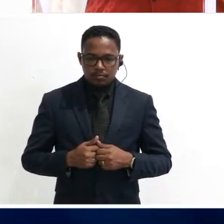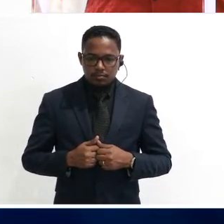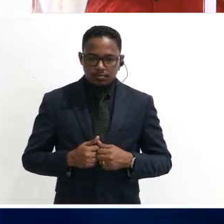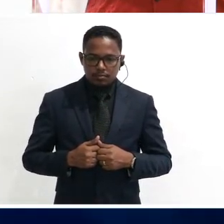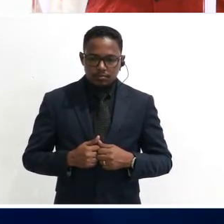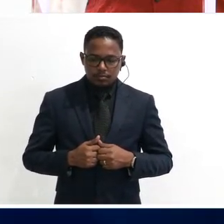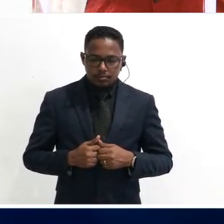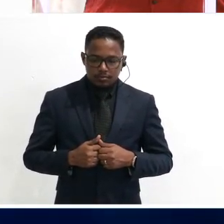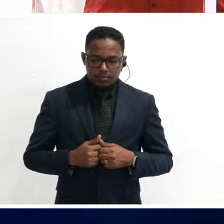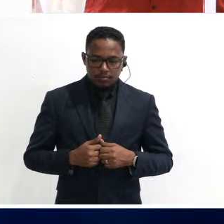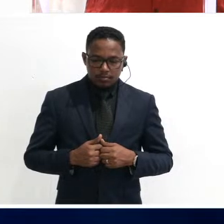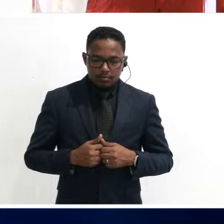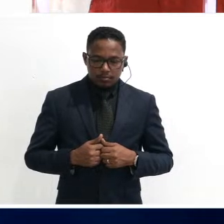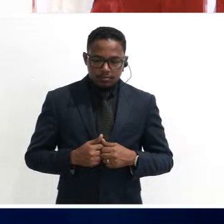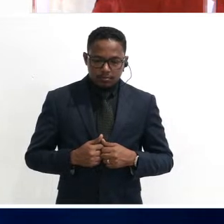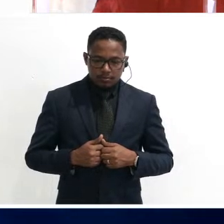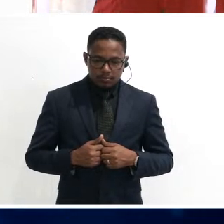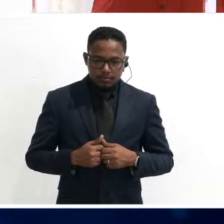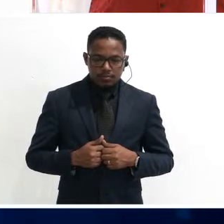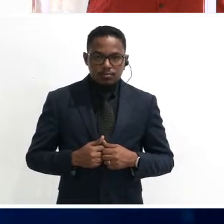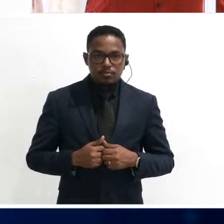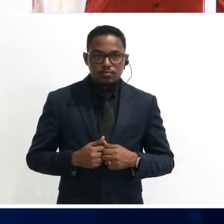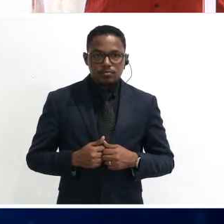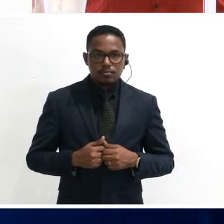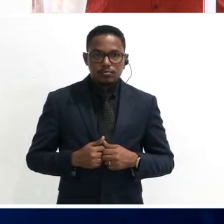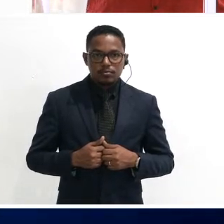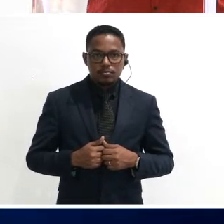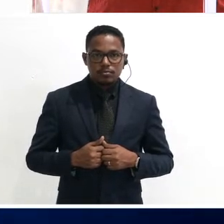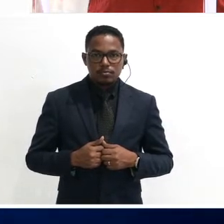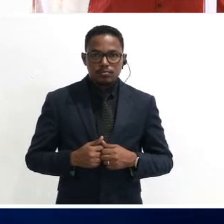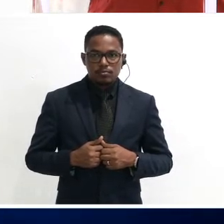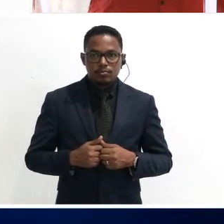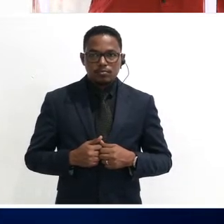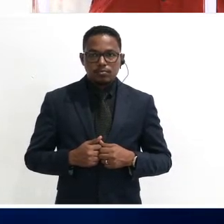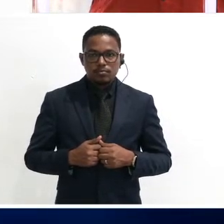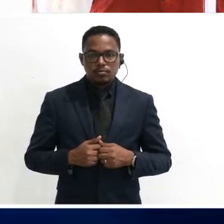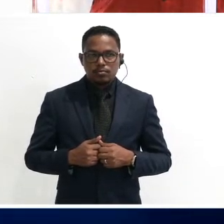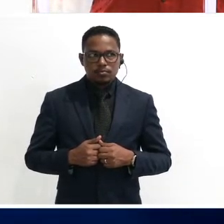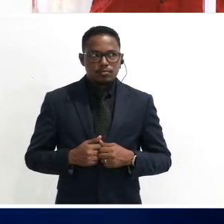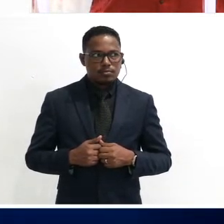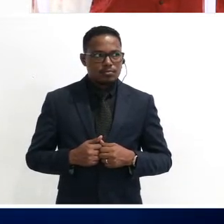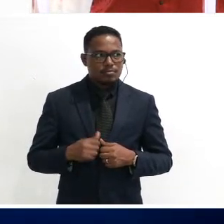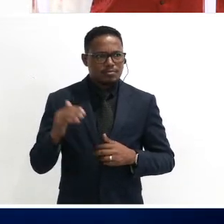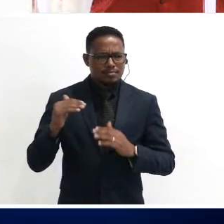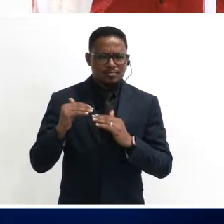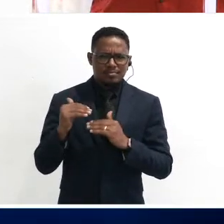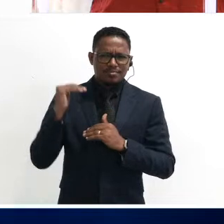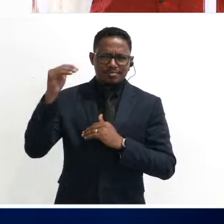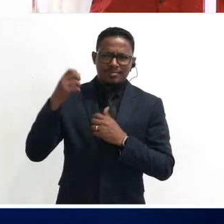well, I think I'm not sure I want to get into this level of detail, sorry.